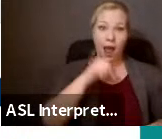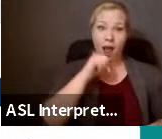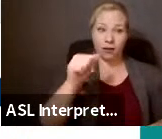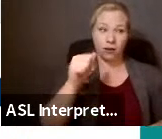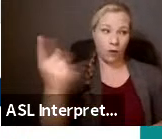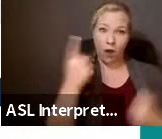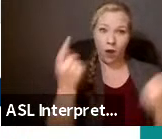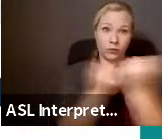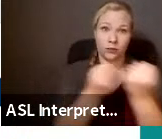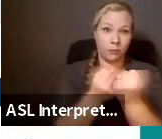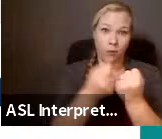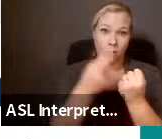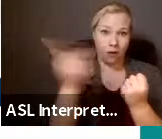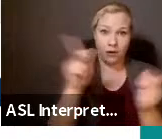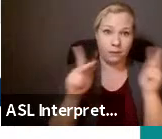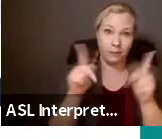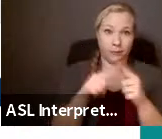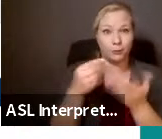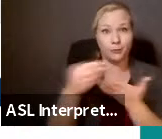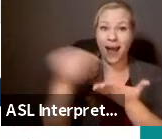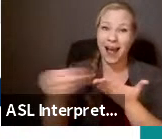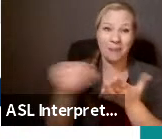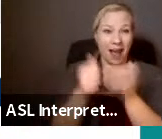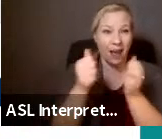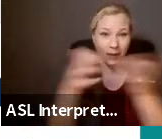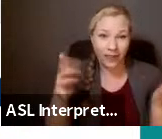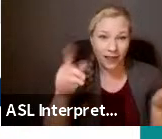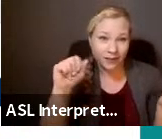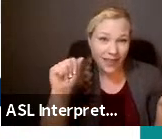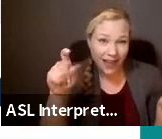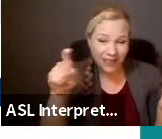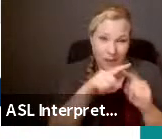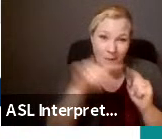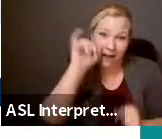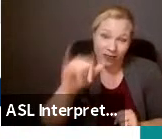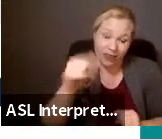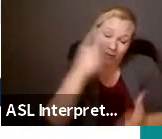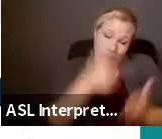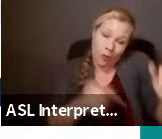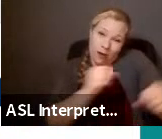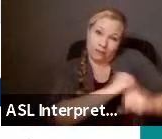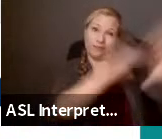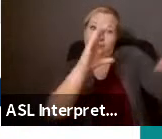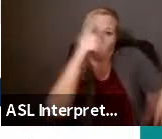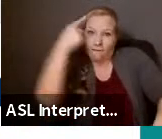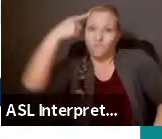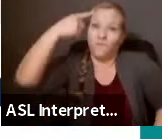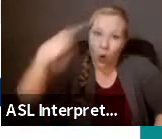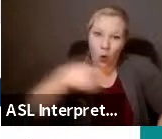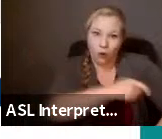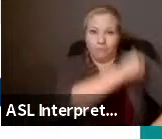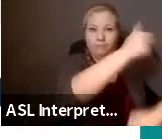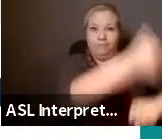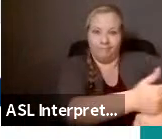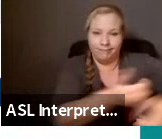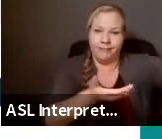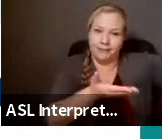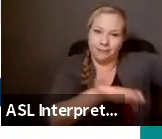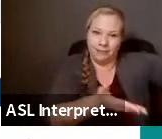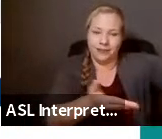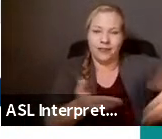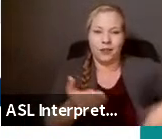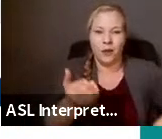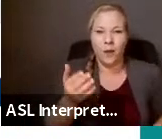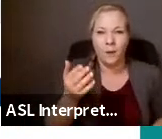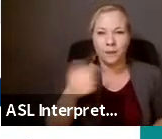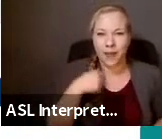that's why that shopping center exists. And it's hard for me to imagine option 3 not getting